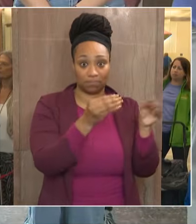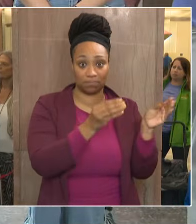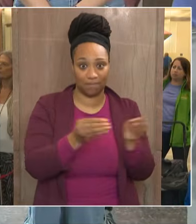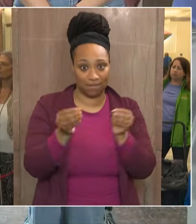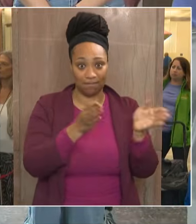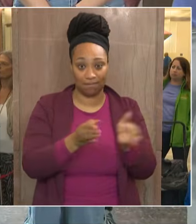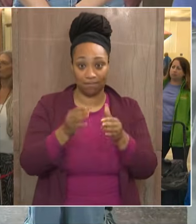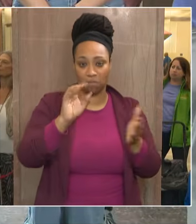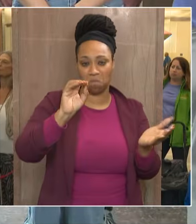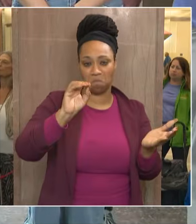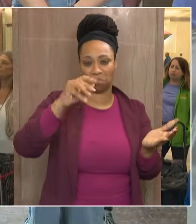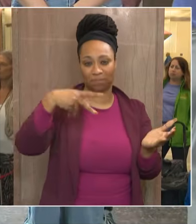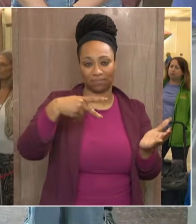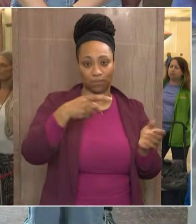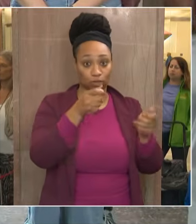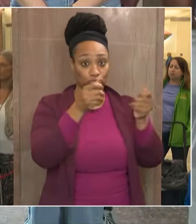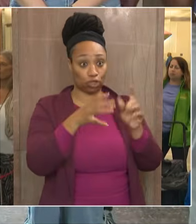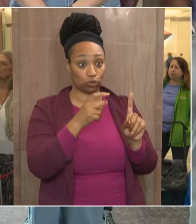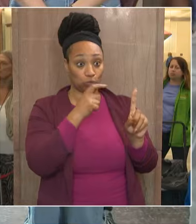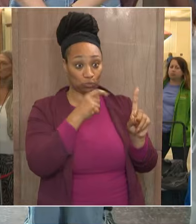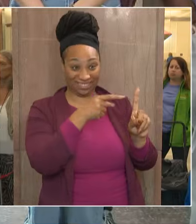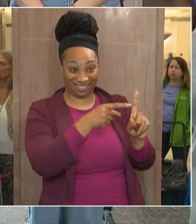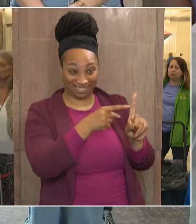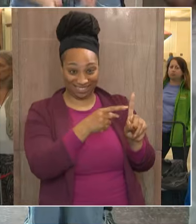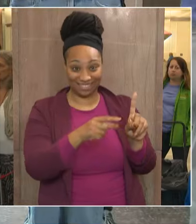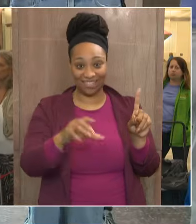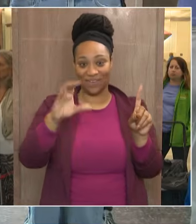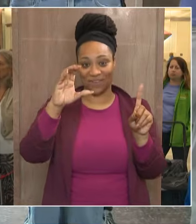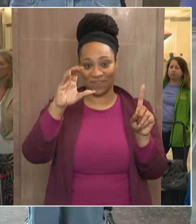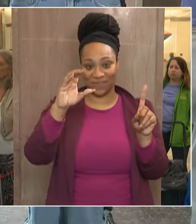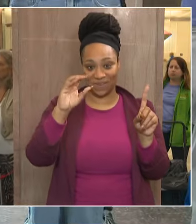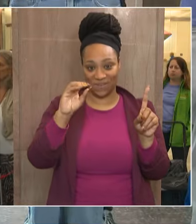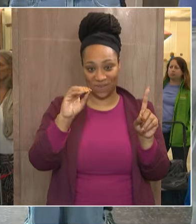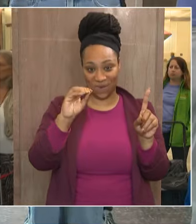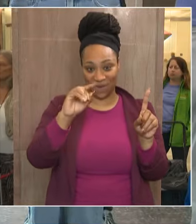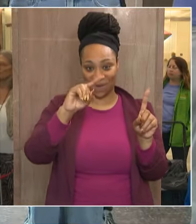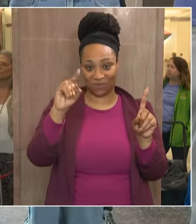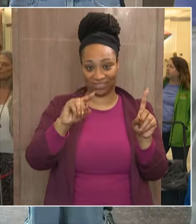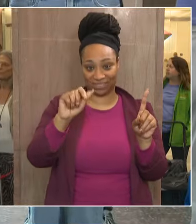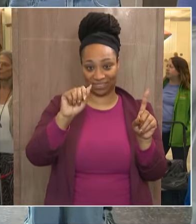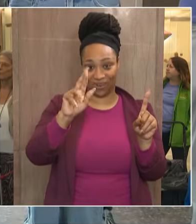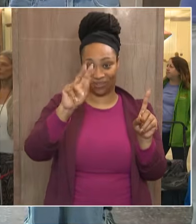the Streets for People grant. Thank you, Director Cozart.